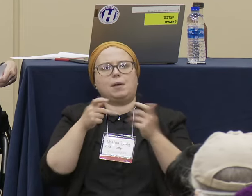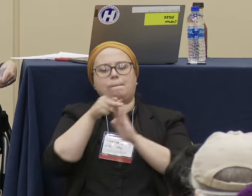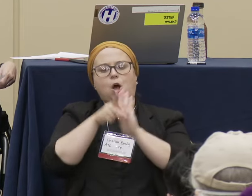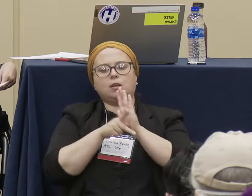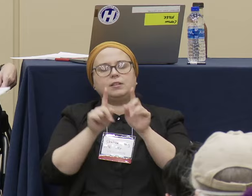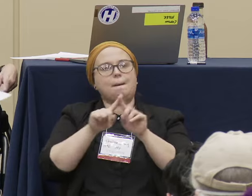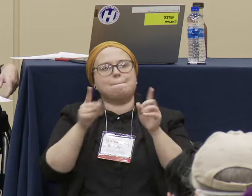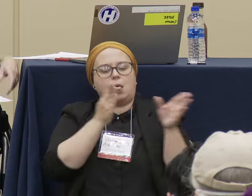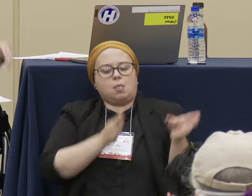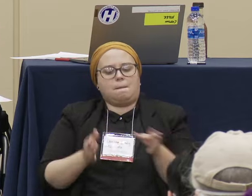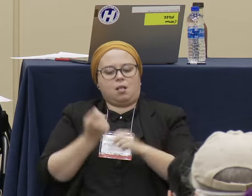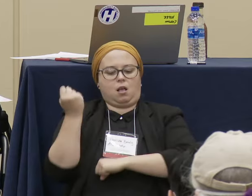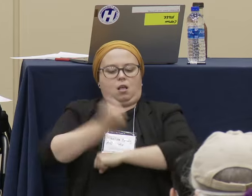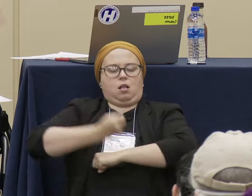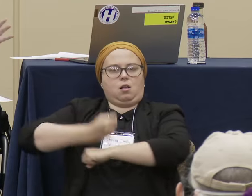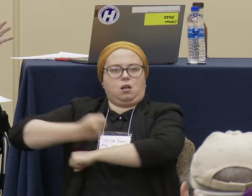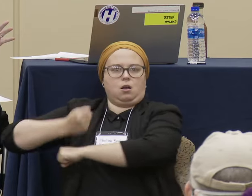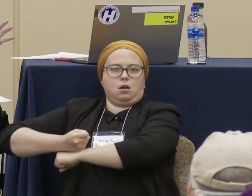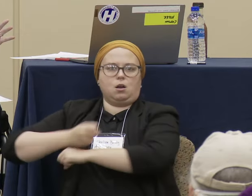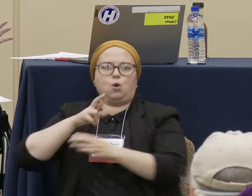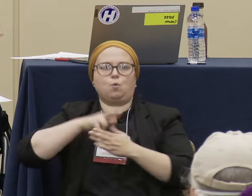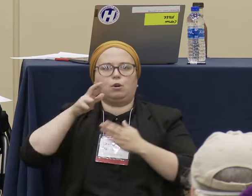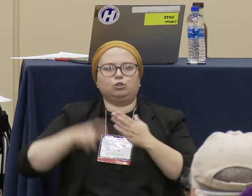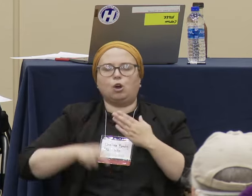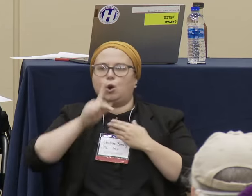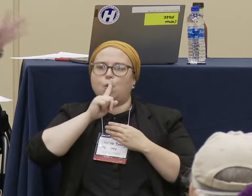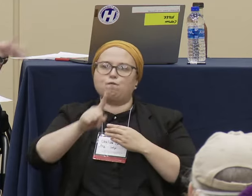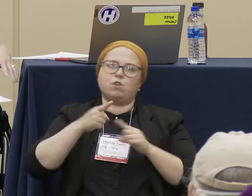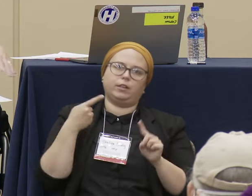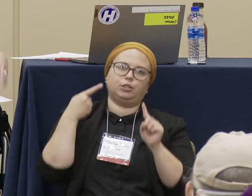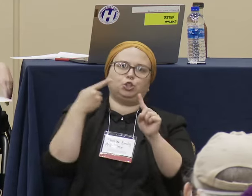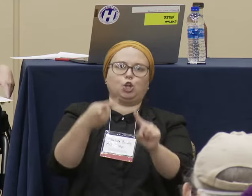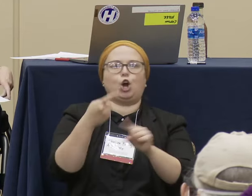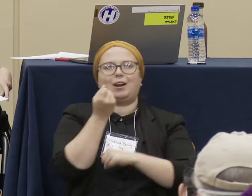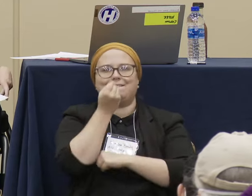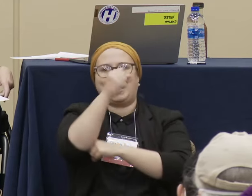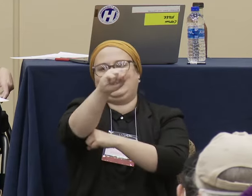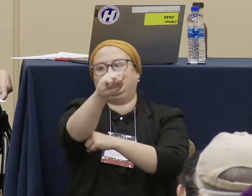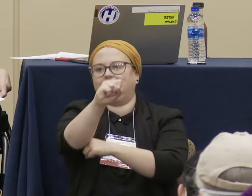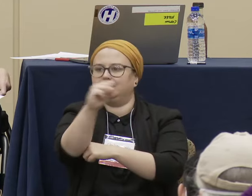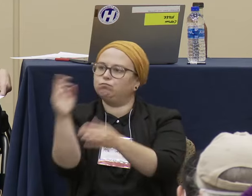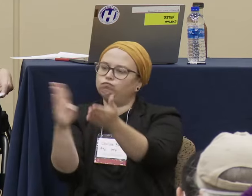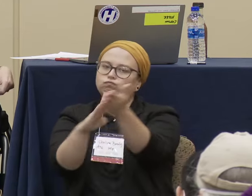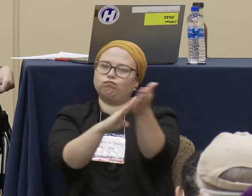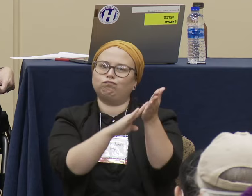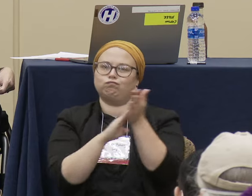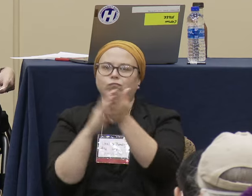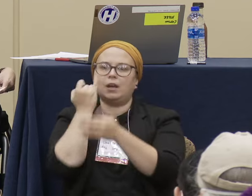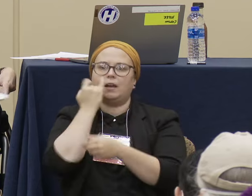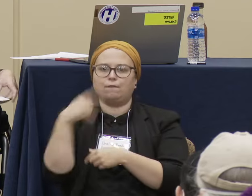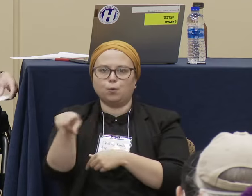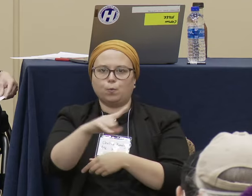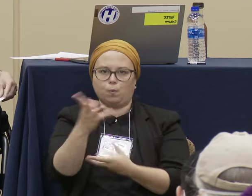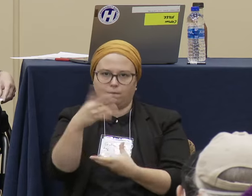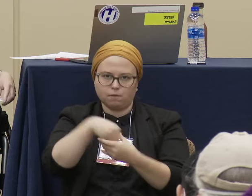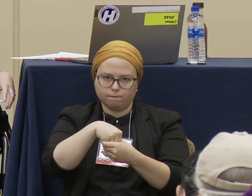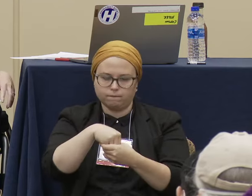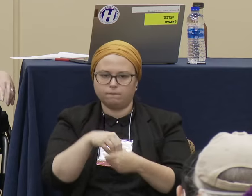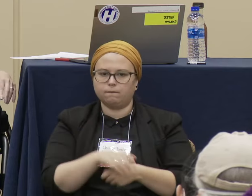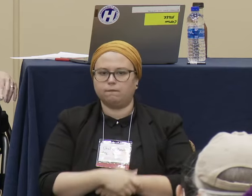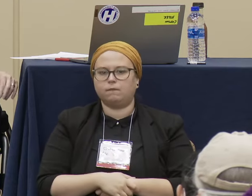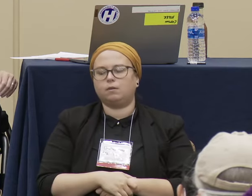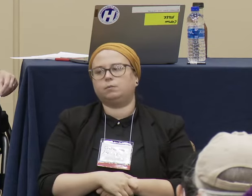facilities also came as a result of really targeted activism. So clap yourself in the room if you were a part of that.